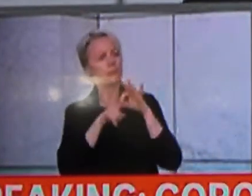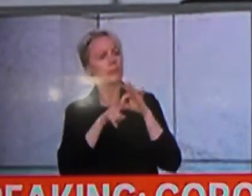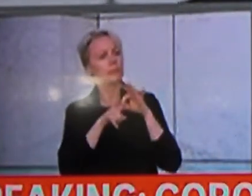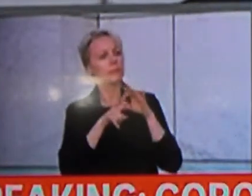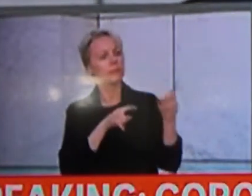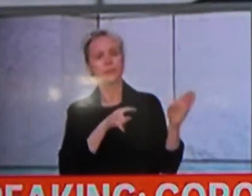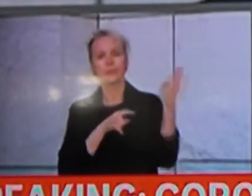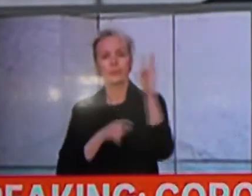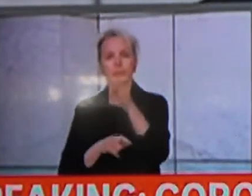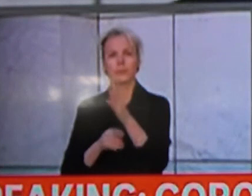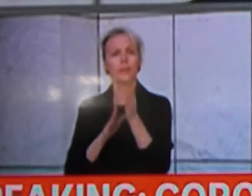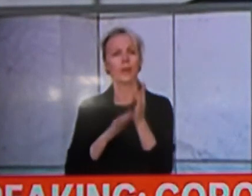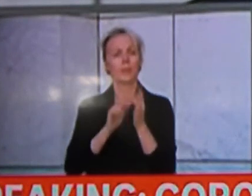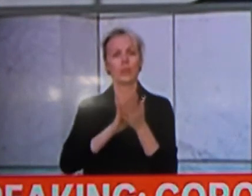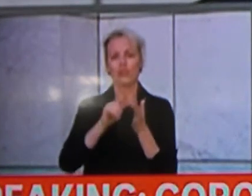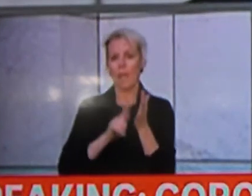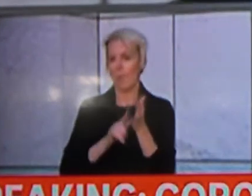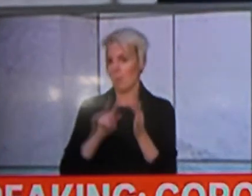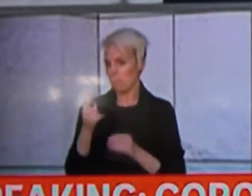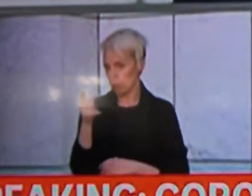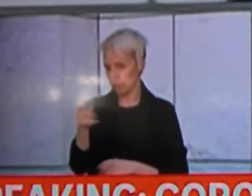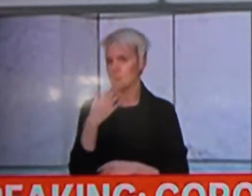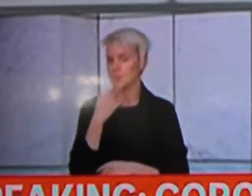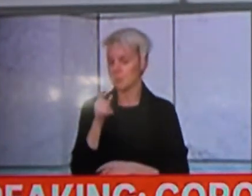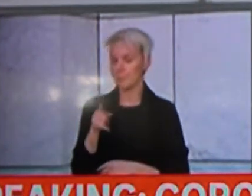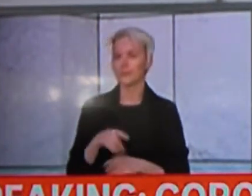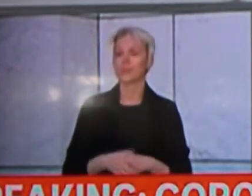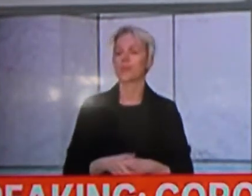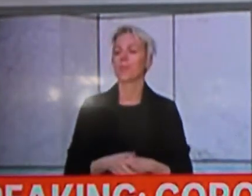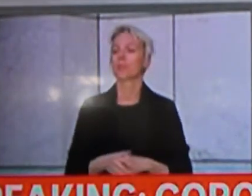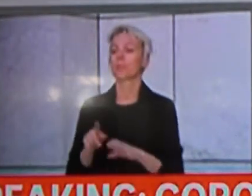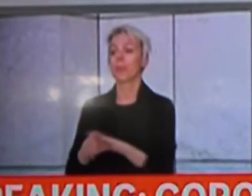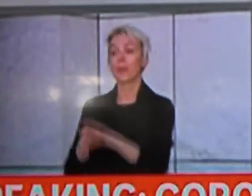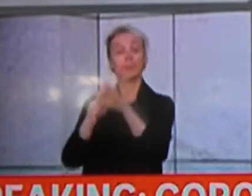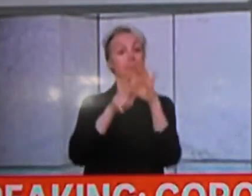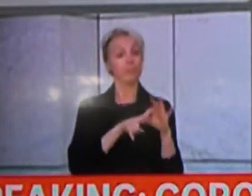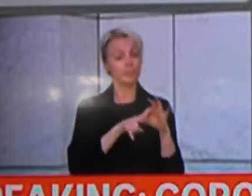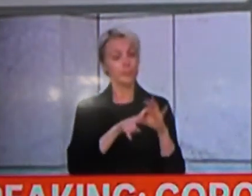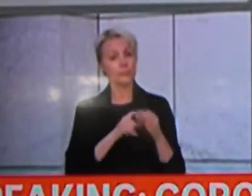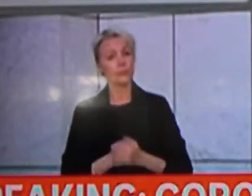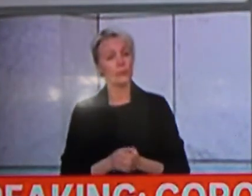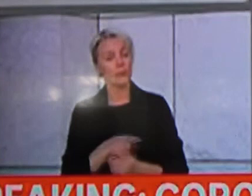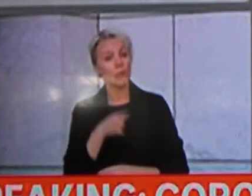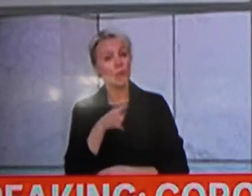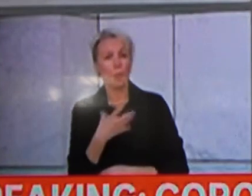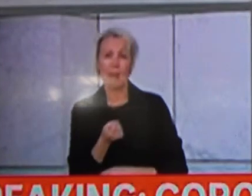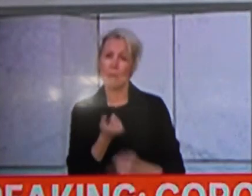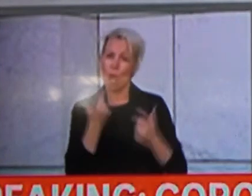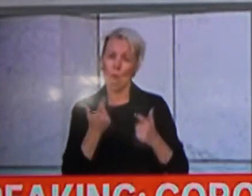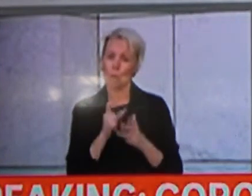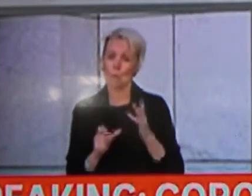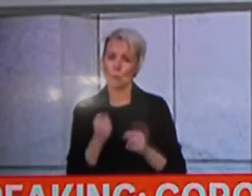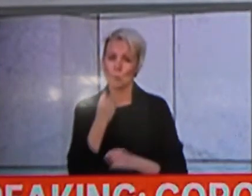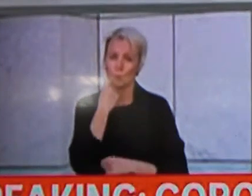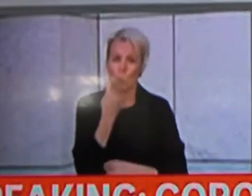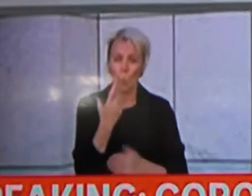Mate, Michelle's got a question, and if you don't know Michelle, have a question. Michelle. You've obviously got quite a lot to get through tomorrow